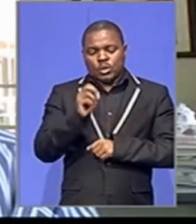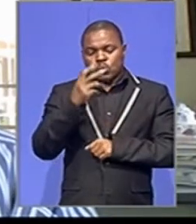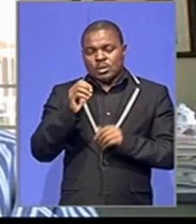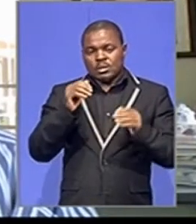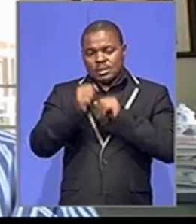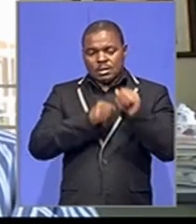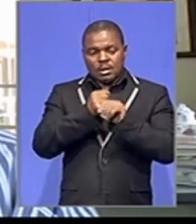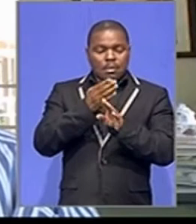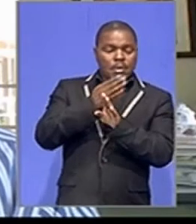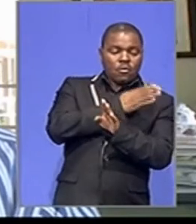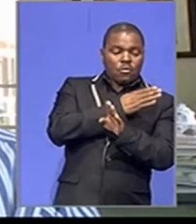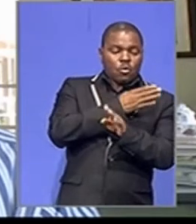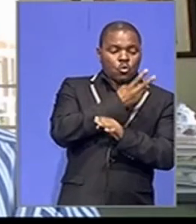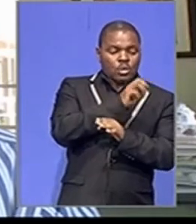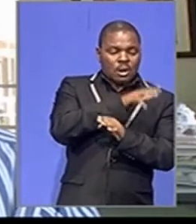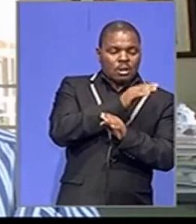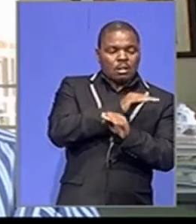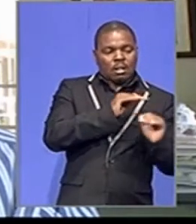2020 compared with 2019.